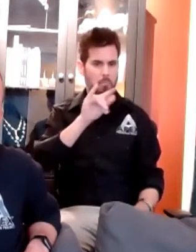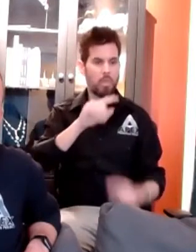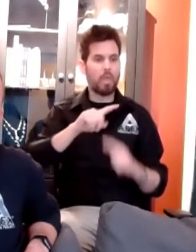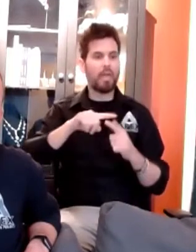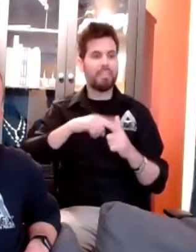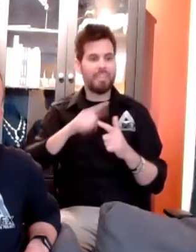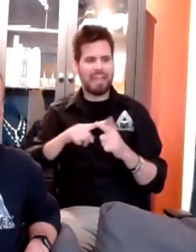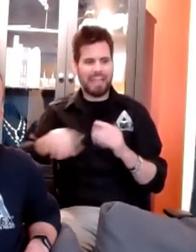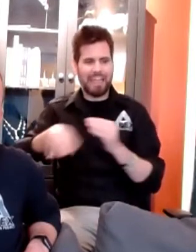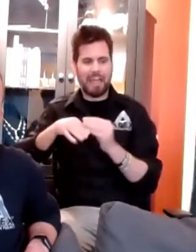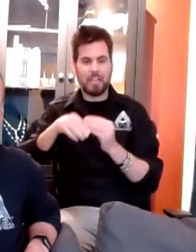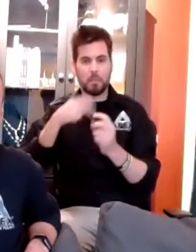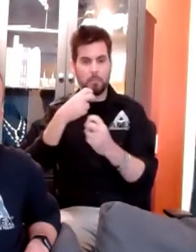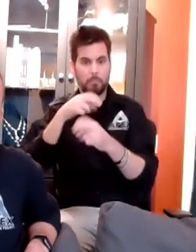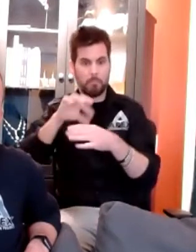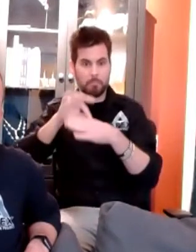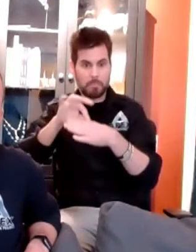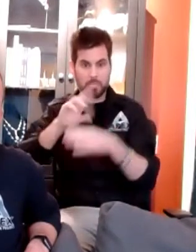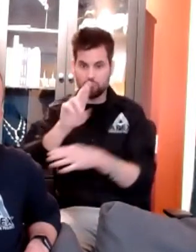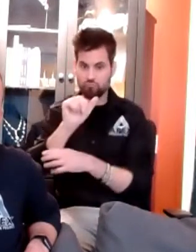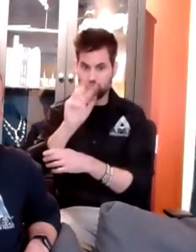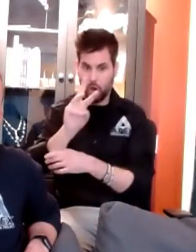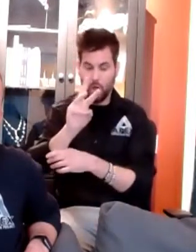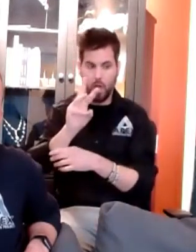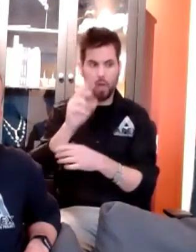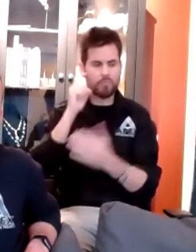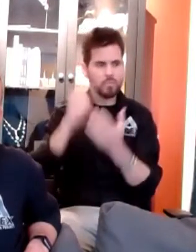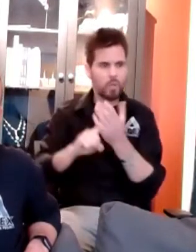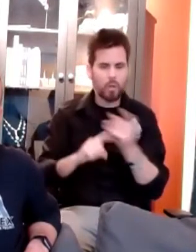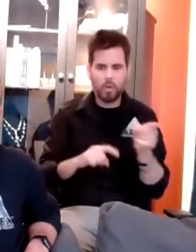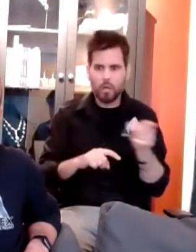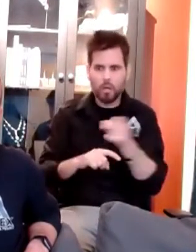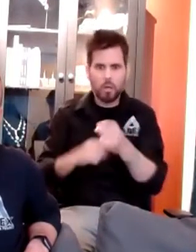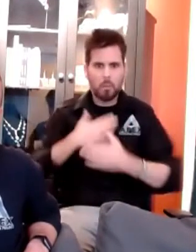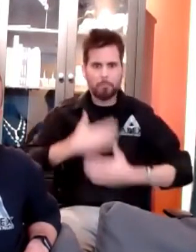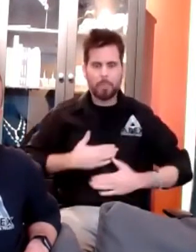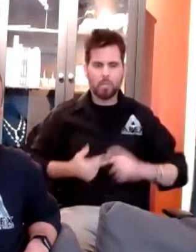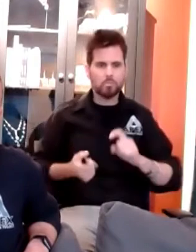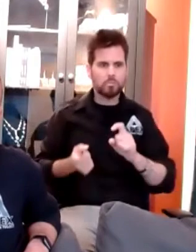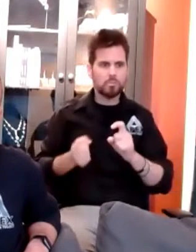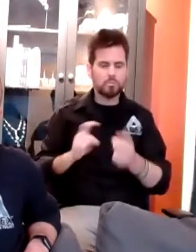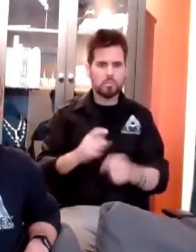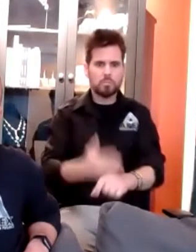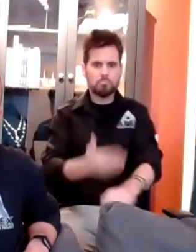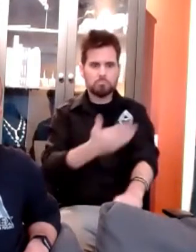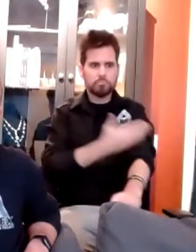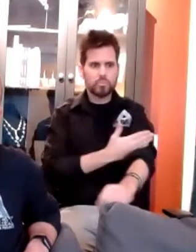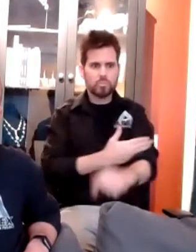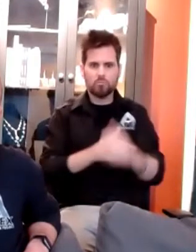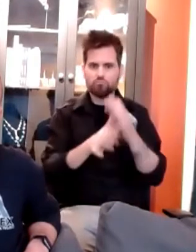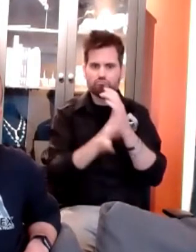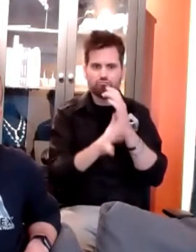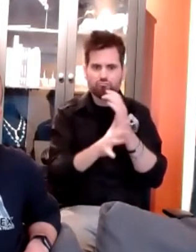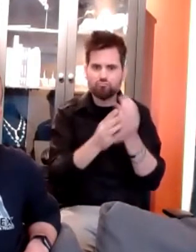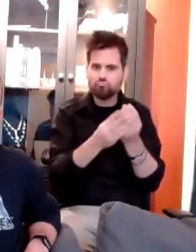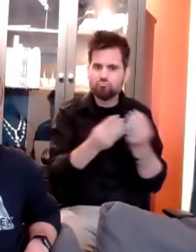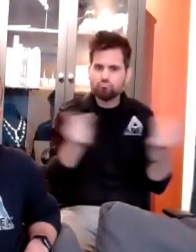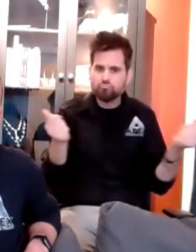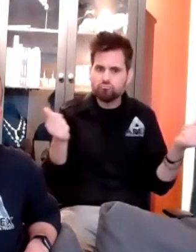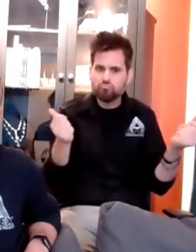supplement, all of a sudden everything came like perfect health. So that in itself was a